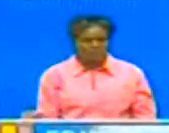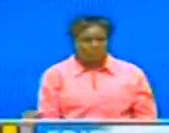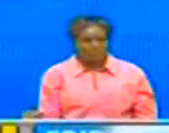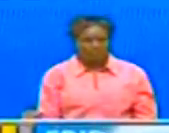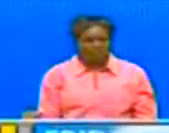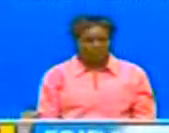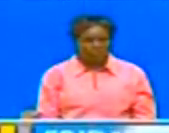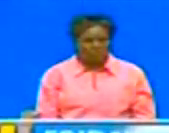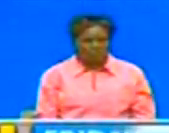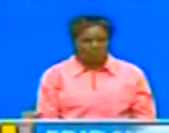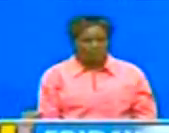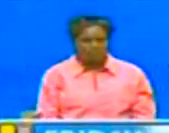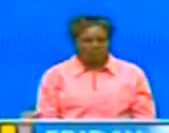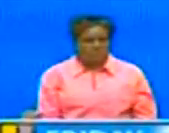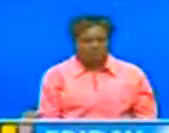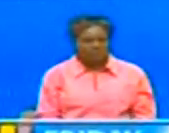Demdest. Demdest.